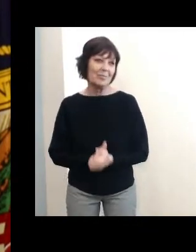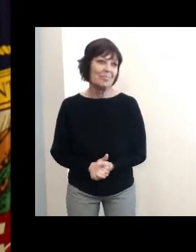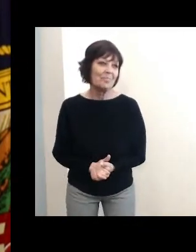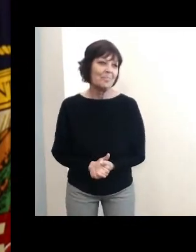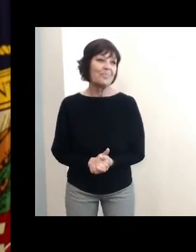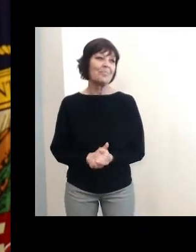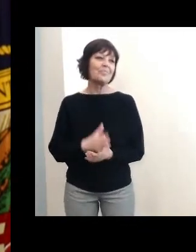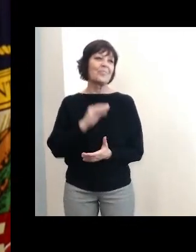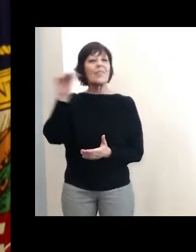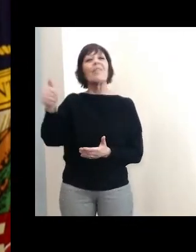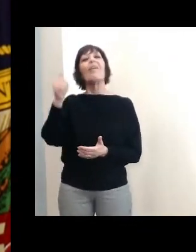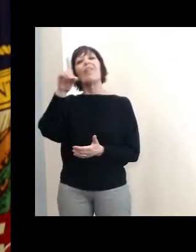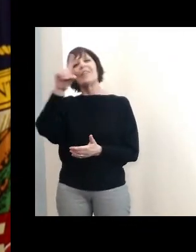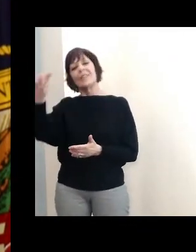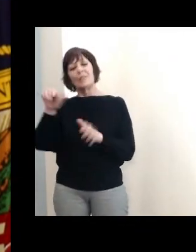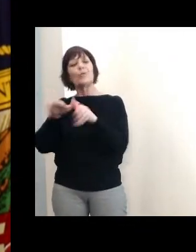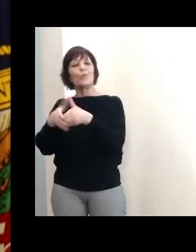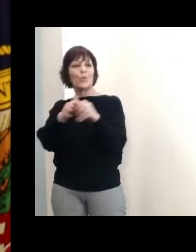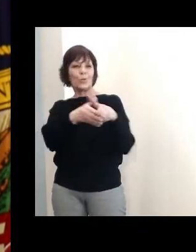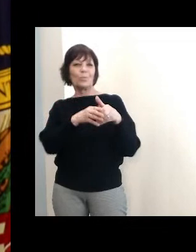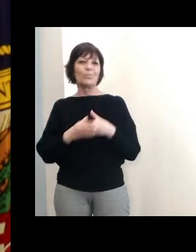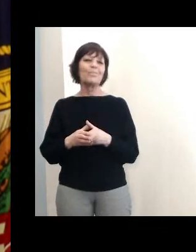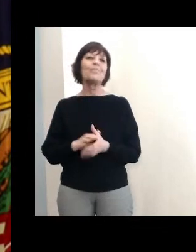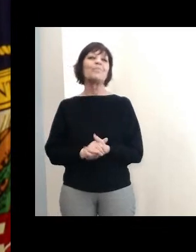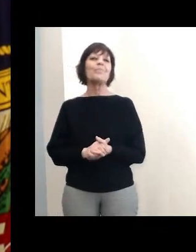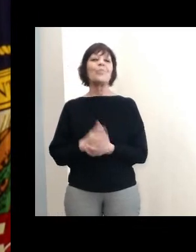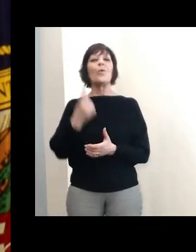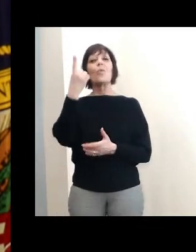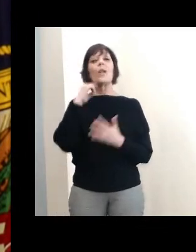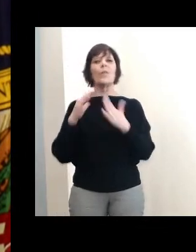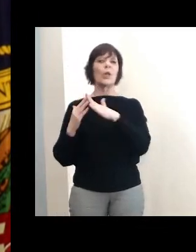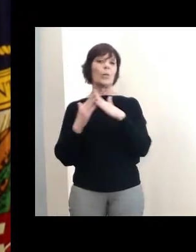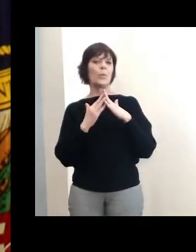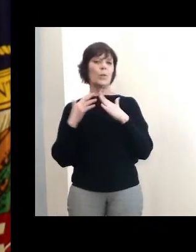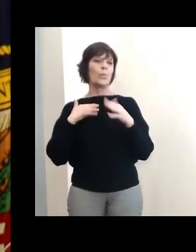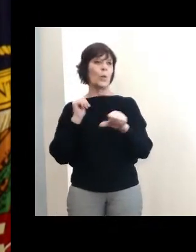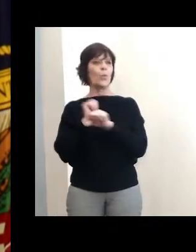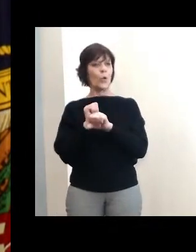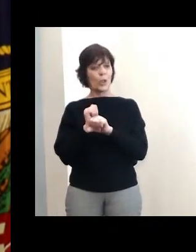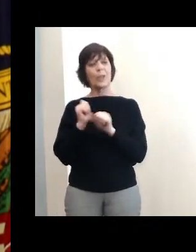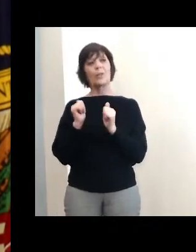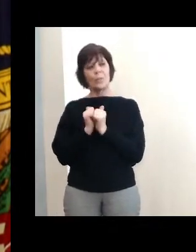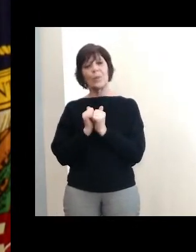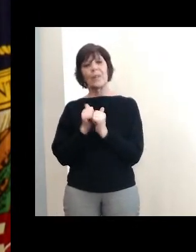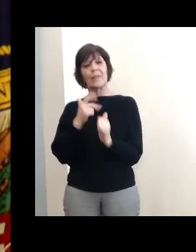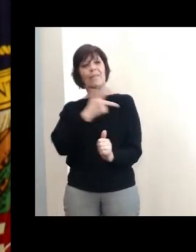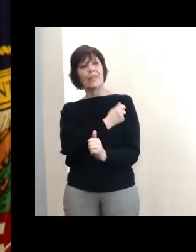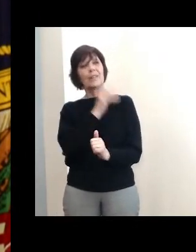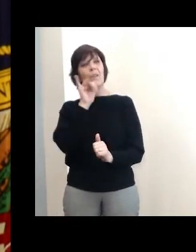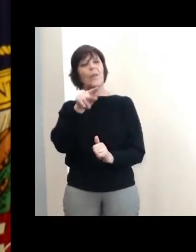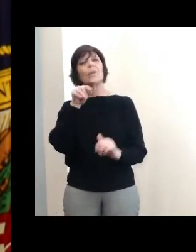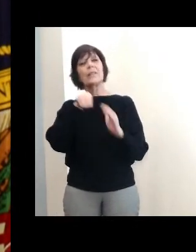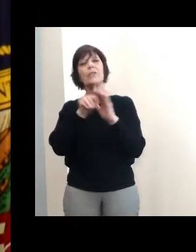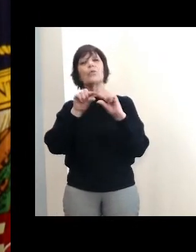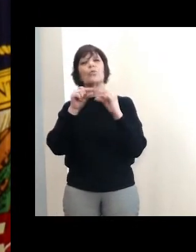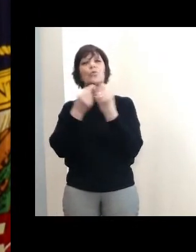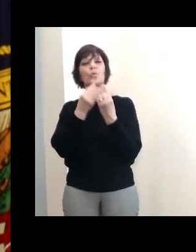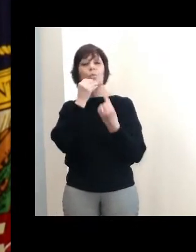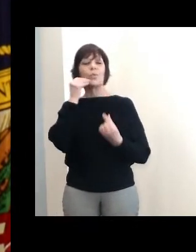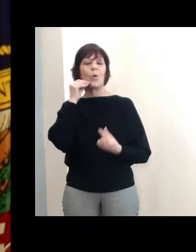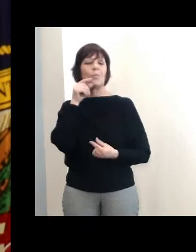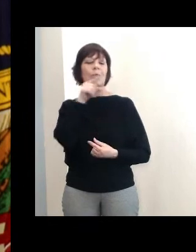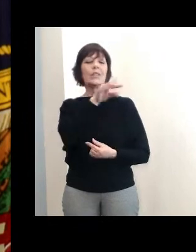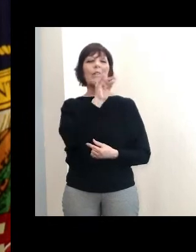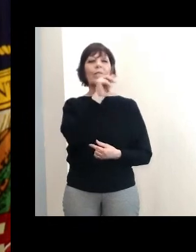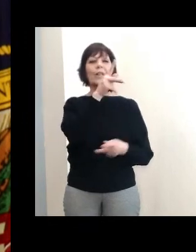disabled and other disability type communities. And one of the communities that we've been working behind the scenes vaccinating are those in congregate settings, and Frank's been